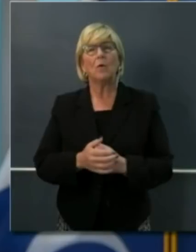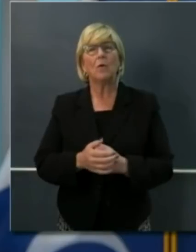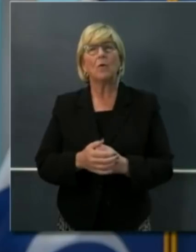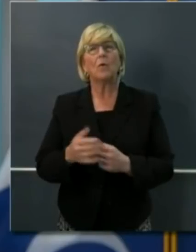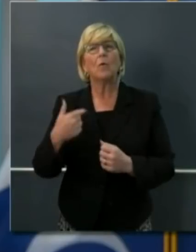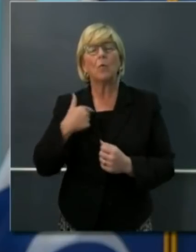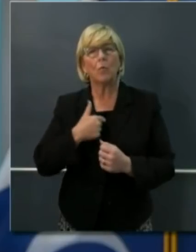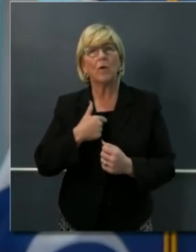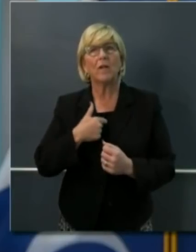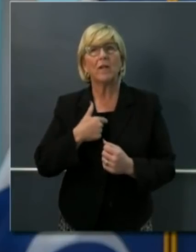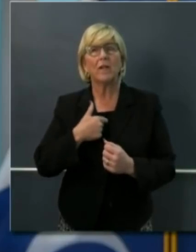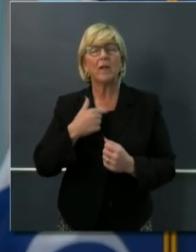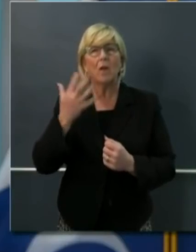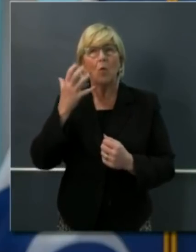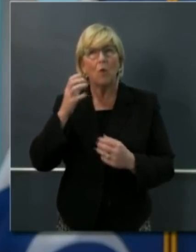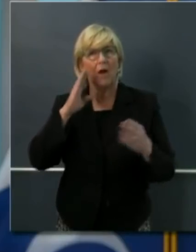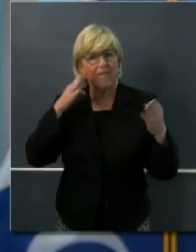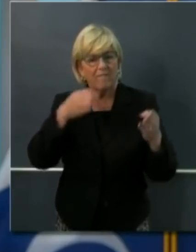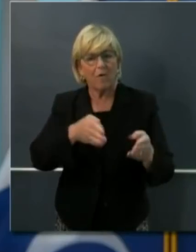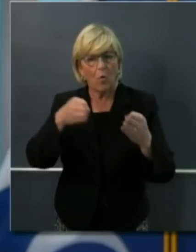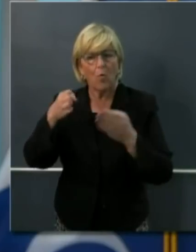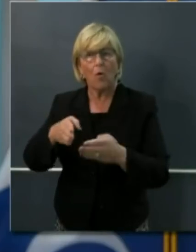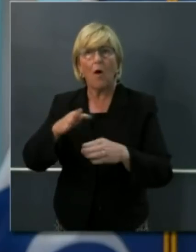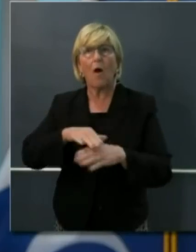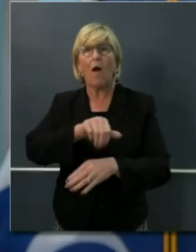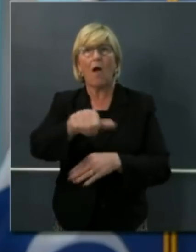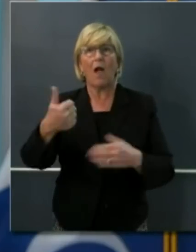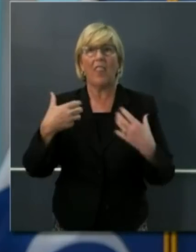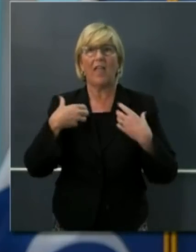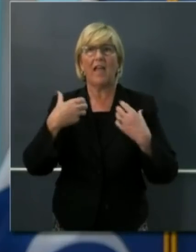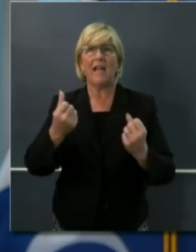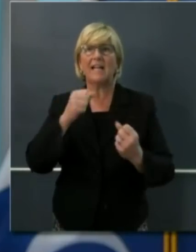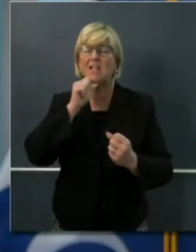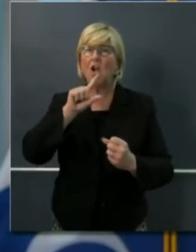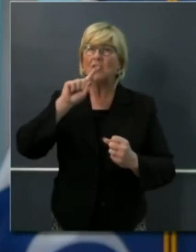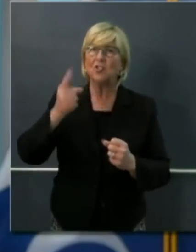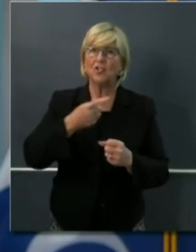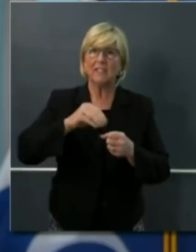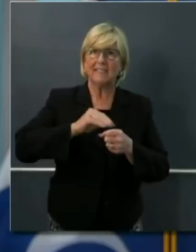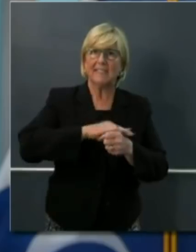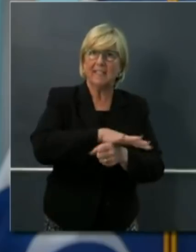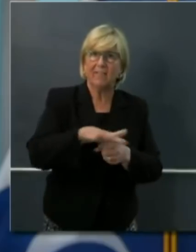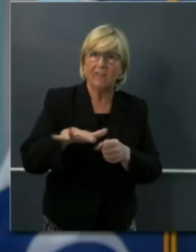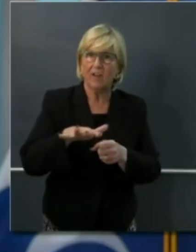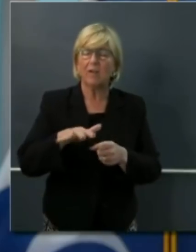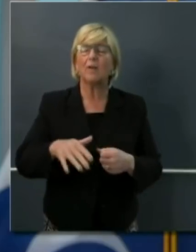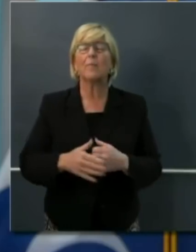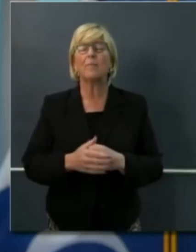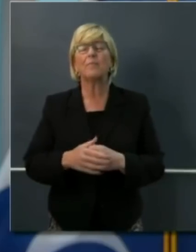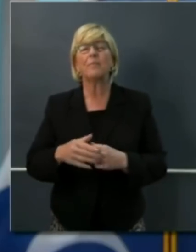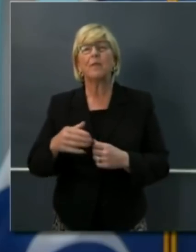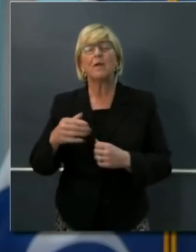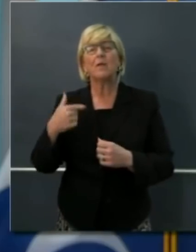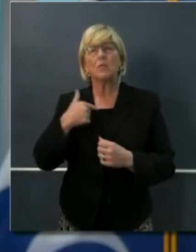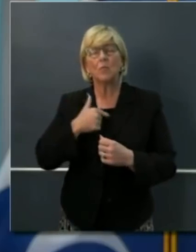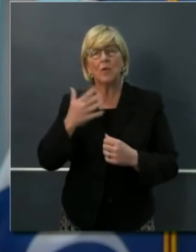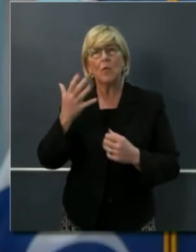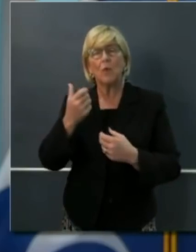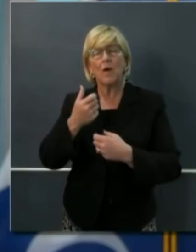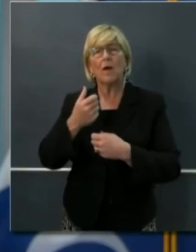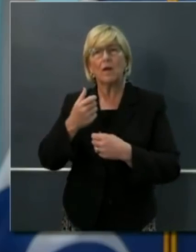the virus, we are working with our health directors and throughout the healthcare delivery system